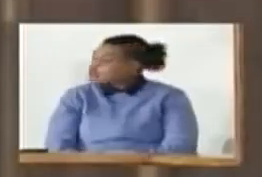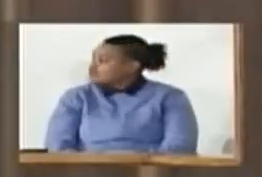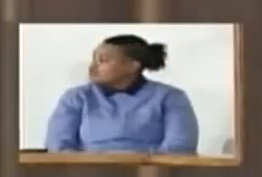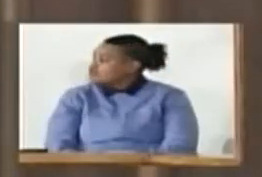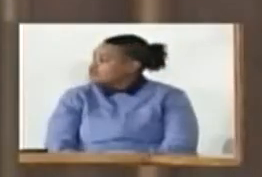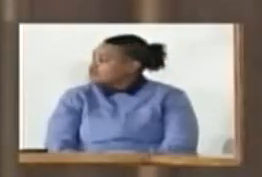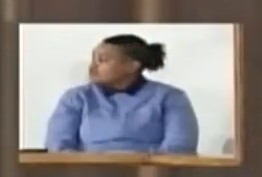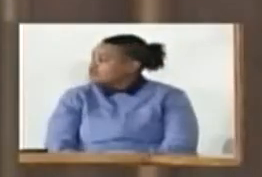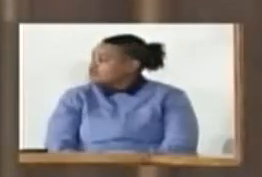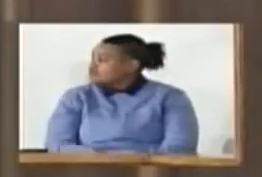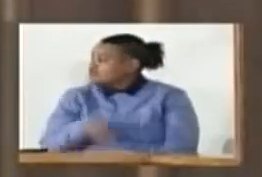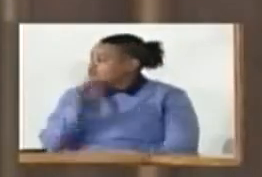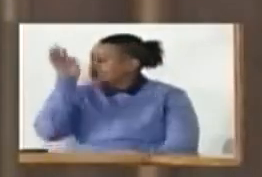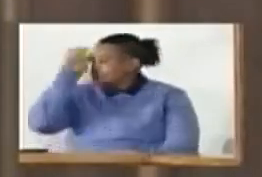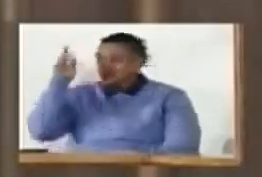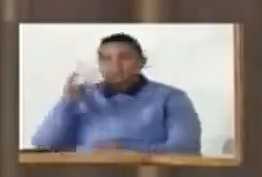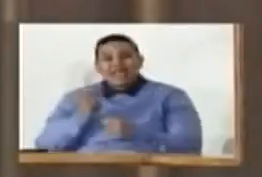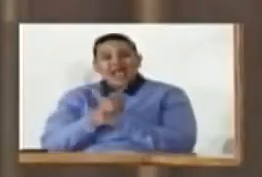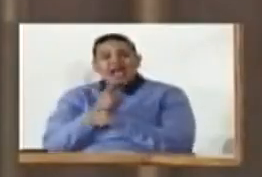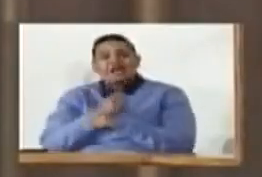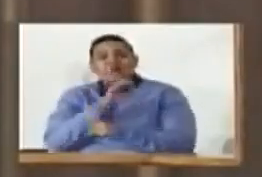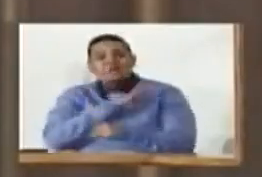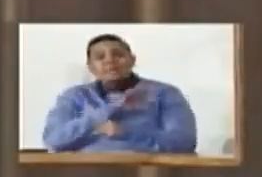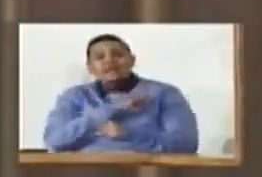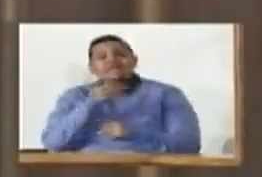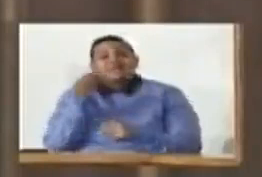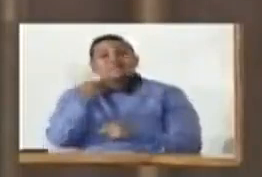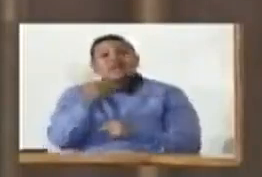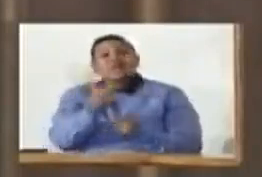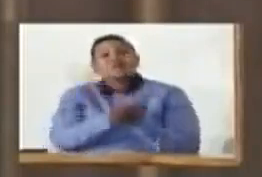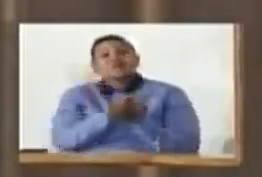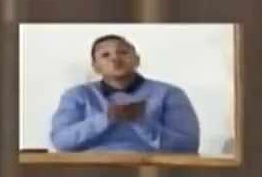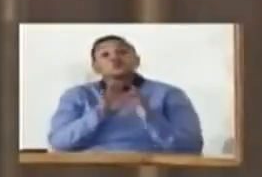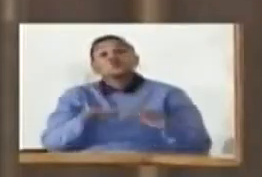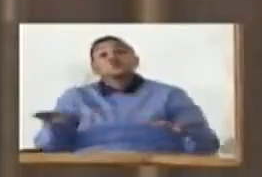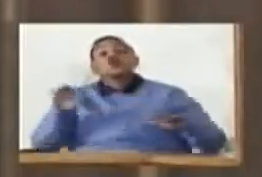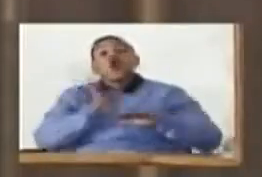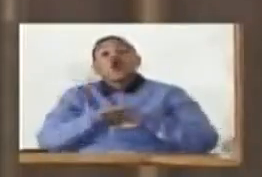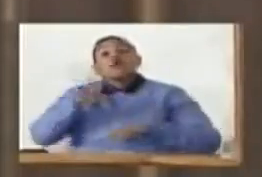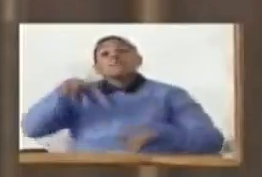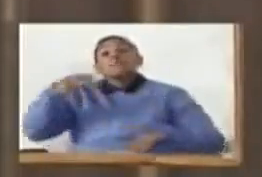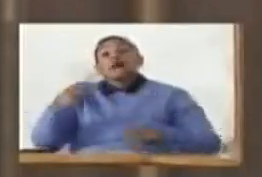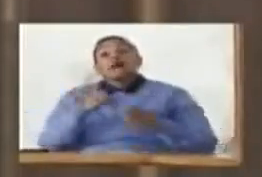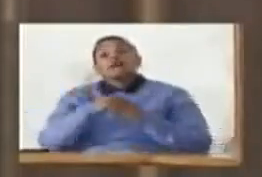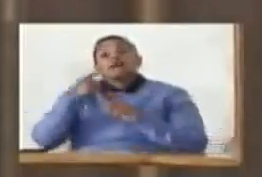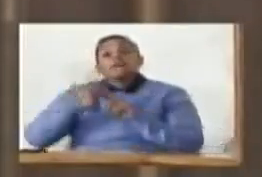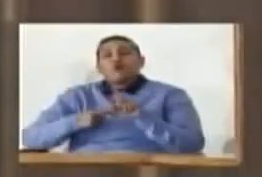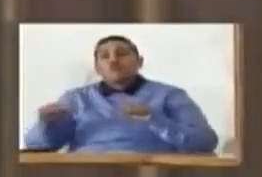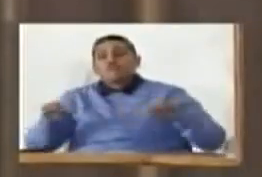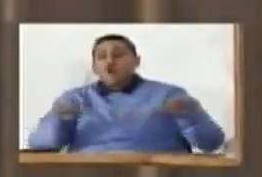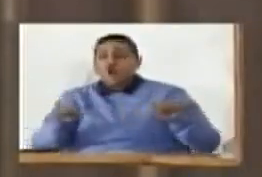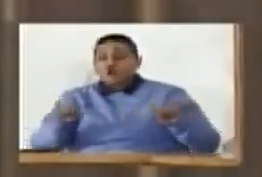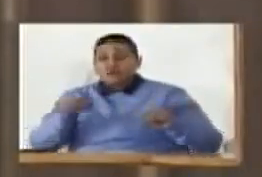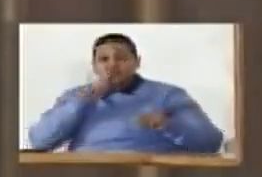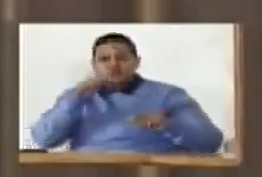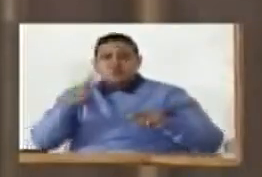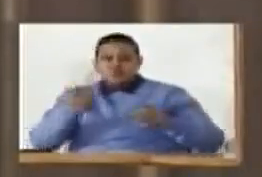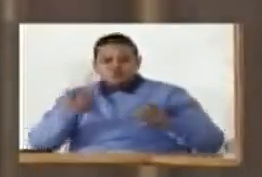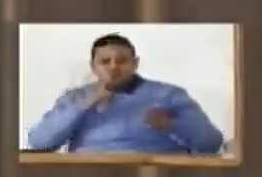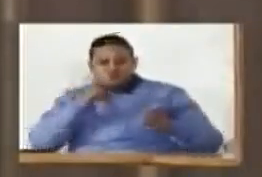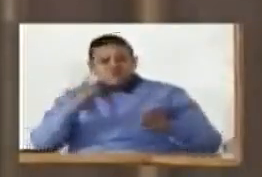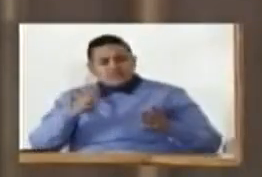This will be an annual benefit paid to school children on PATH in the month of August. In order to promote